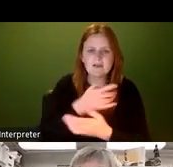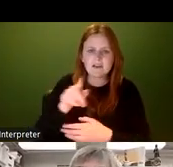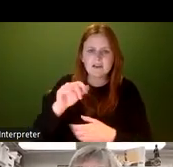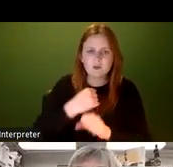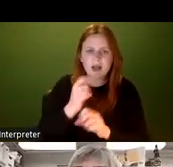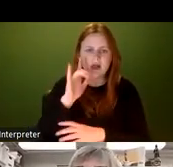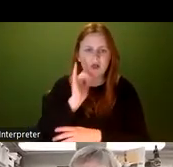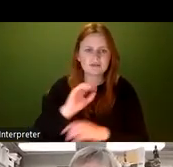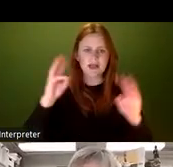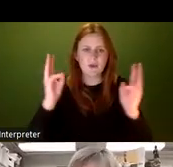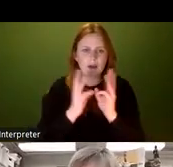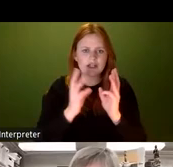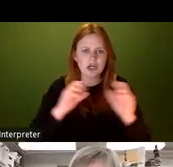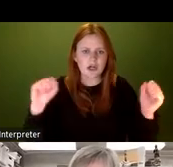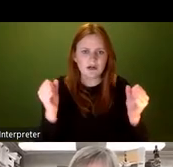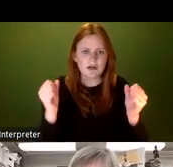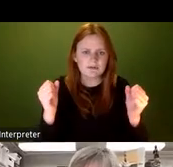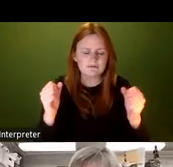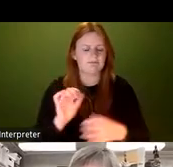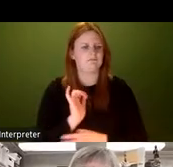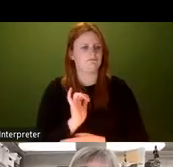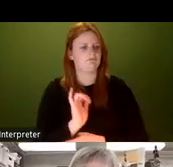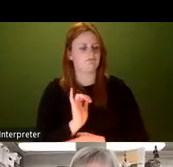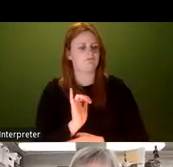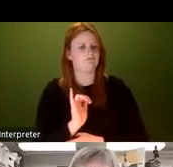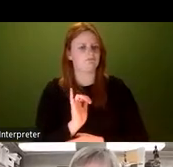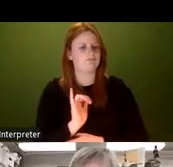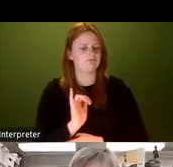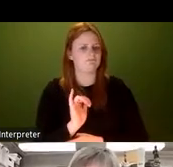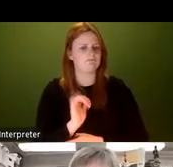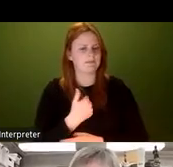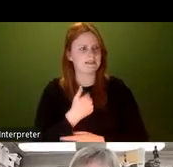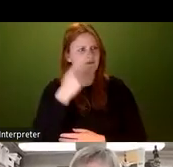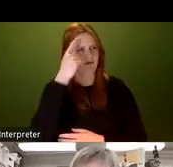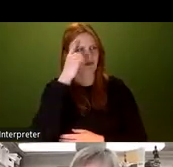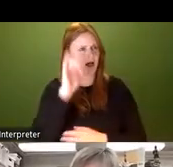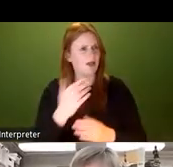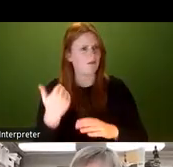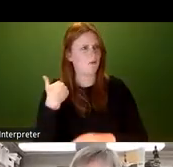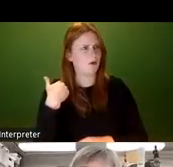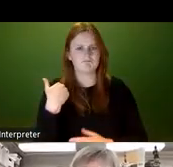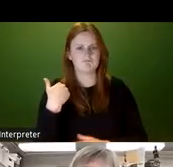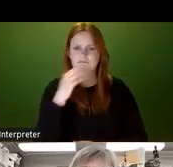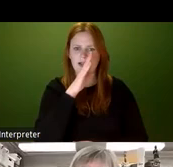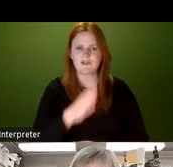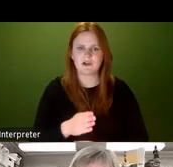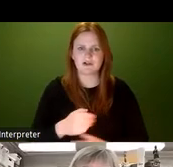like winter. And I hadn't consciously thought of that before,